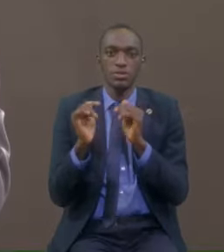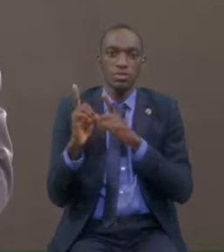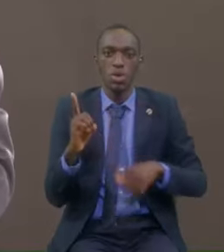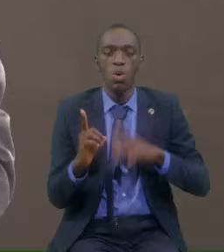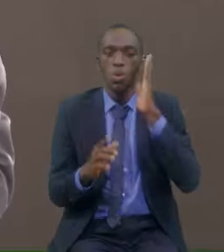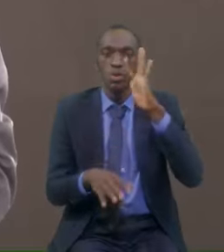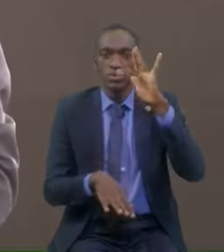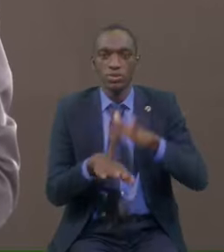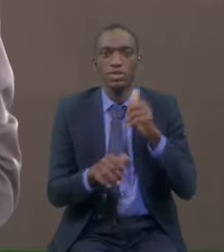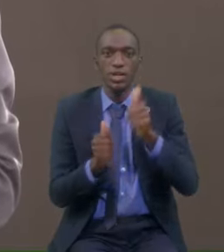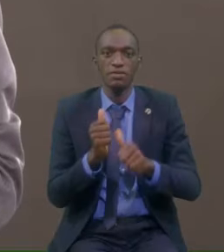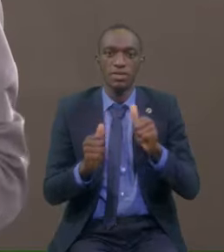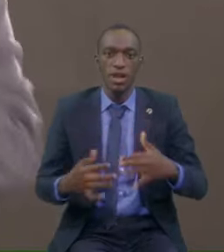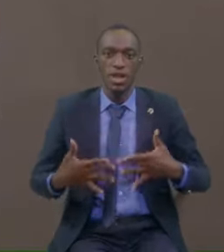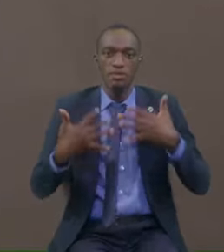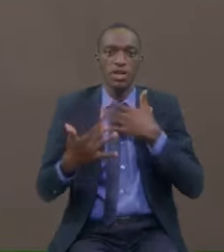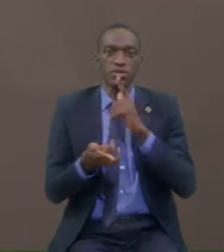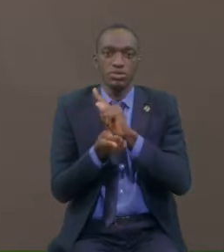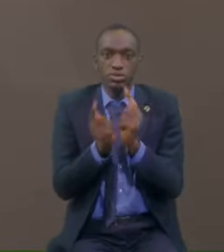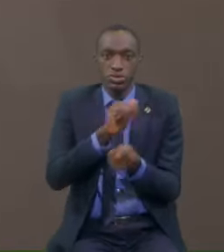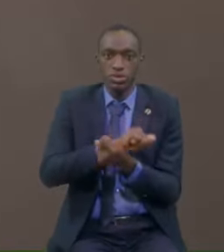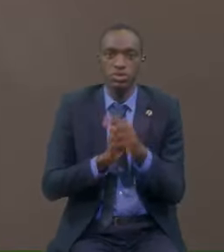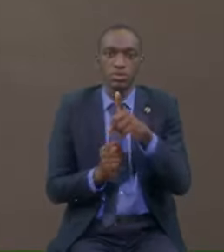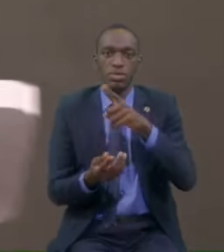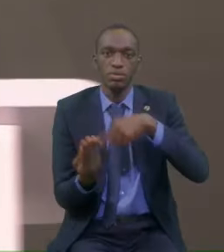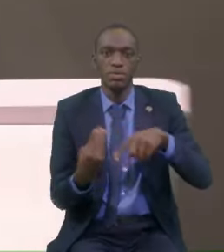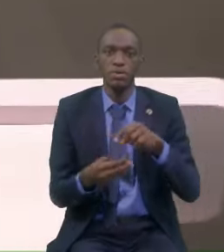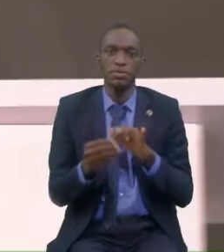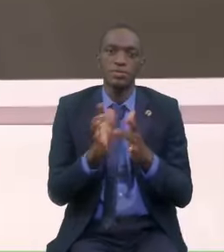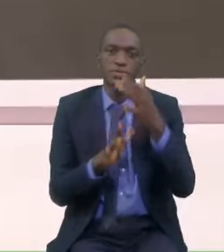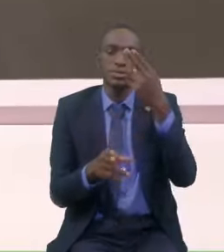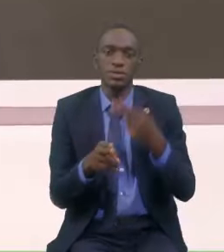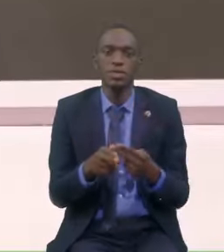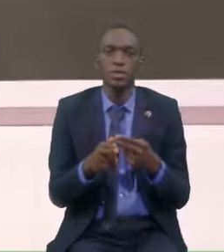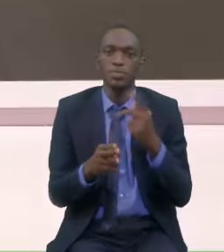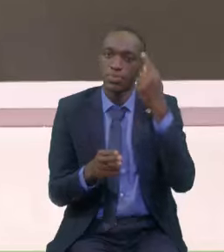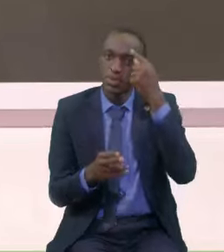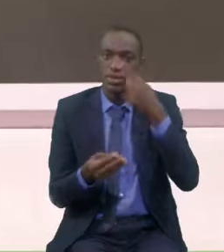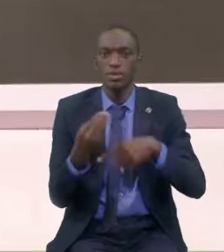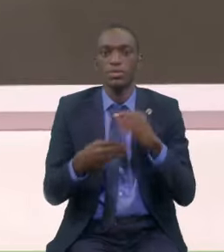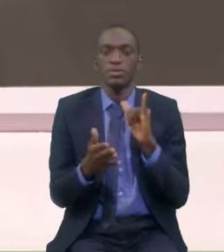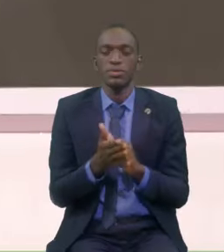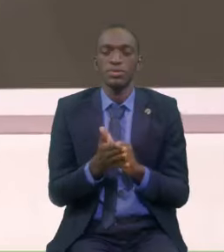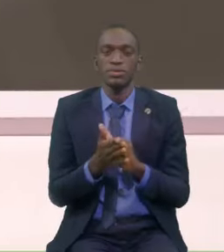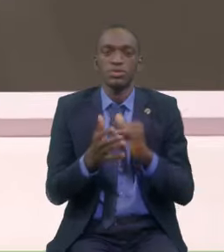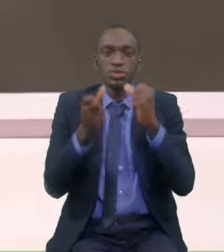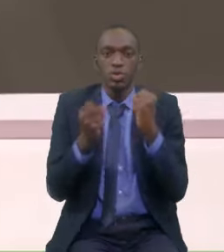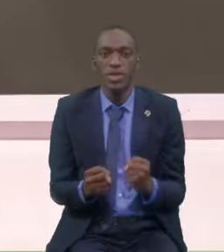in Jesus' name. Think about that. Strength, supernatural